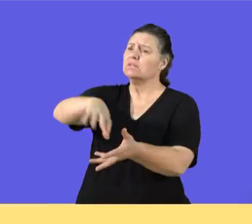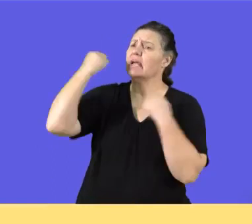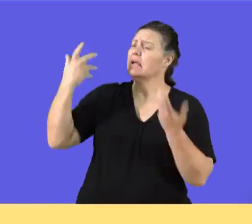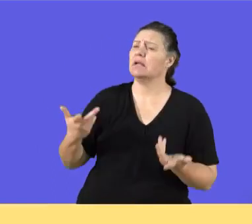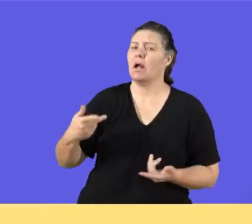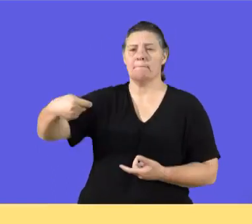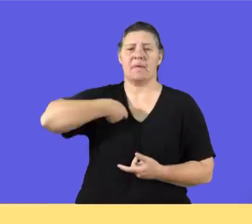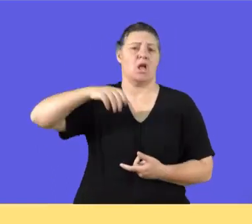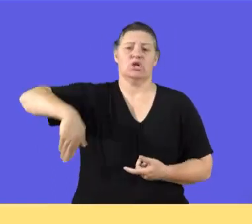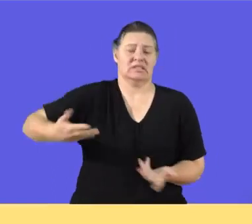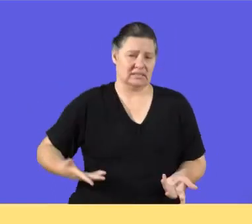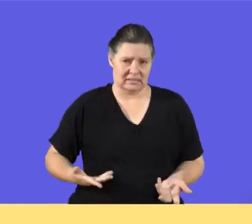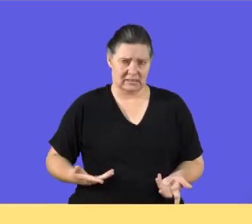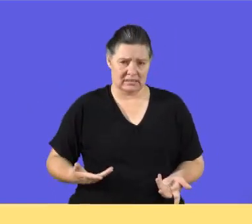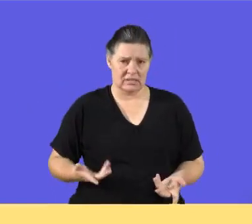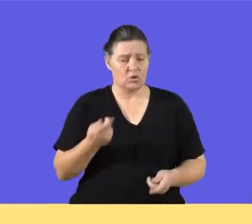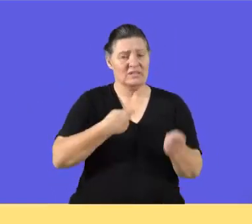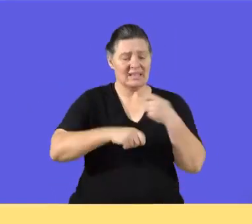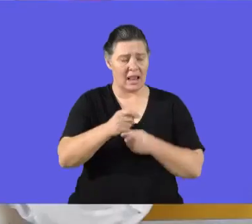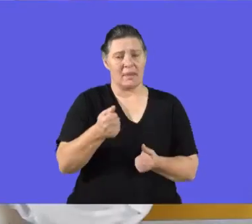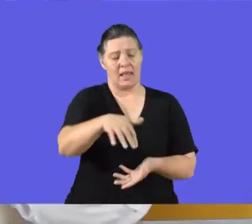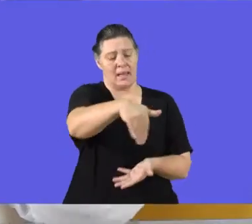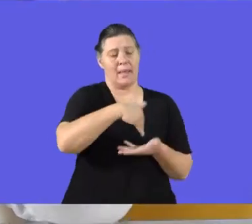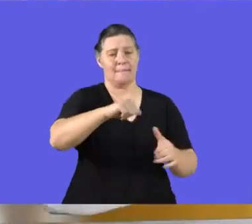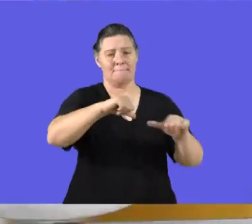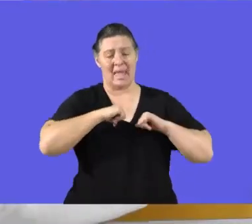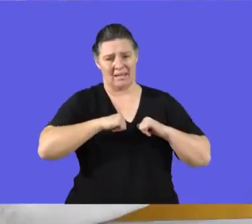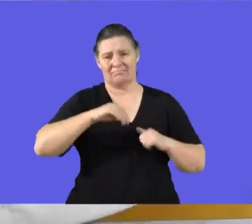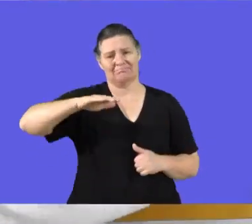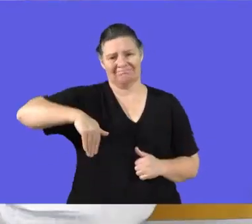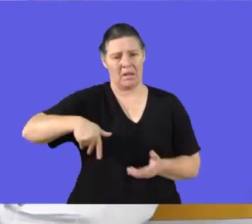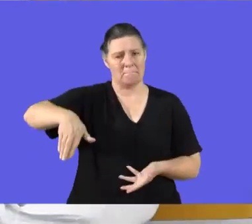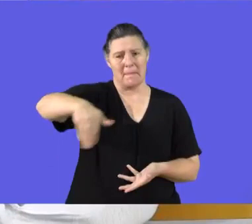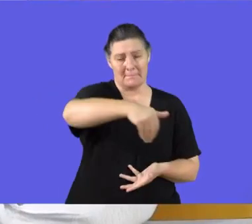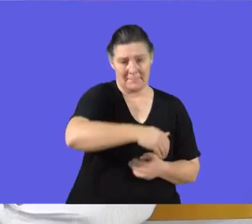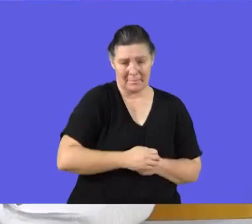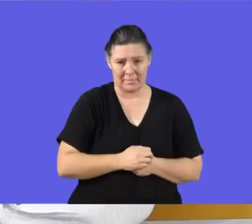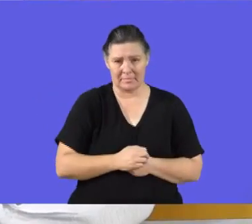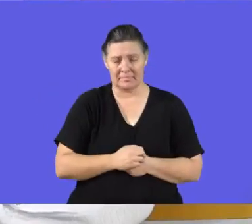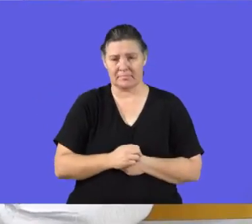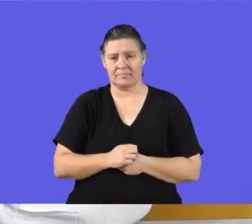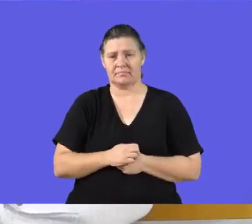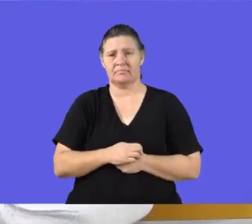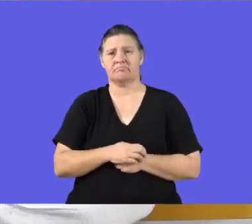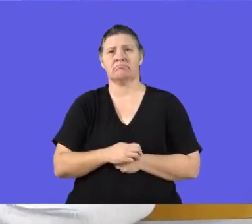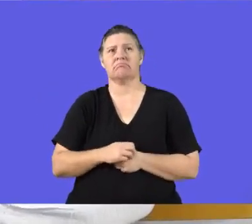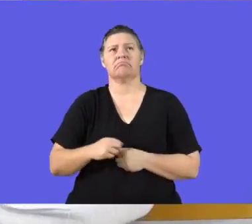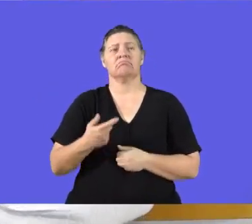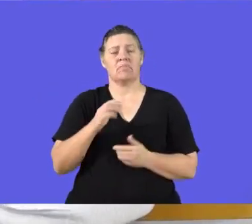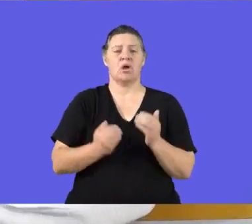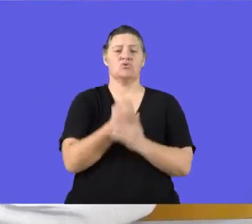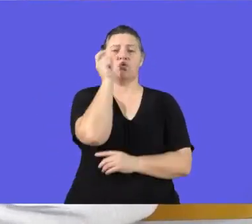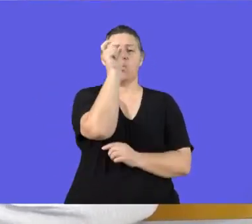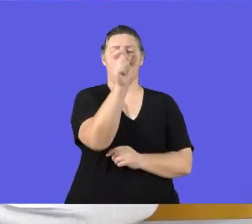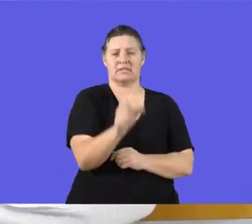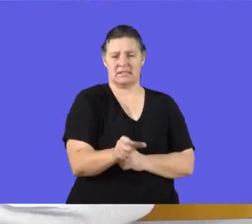from the debtors. This is a possibility. You can sell and not be able to collect all the money.